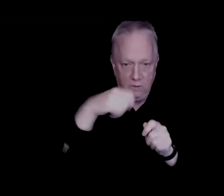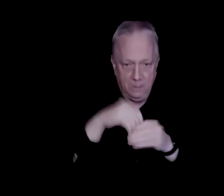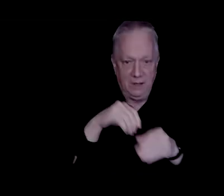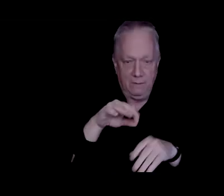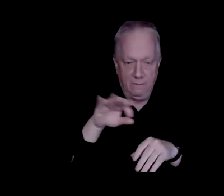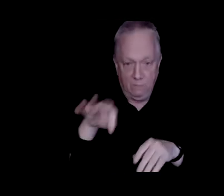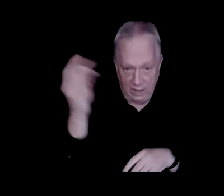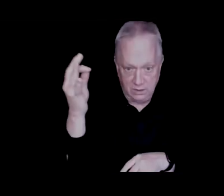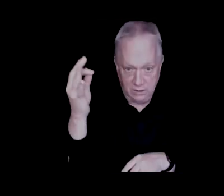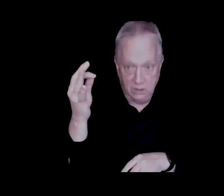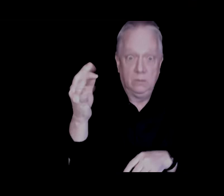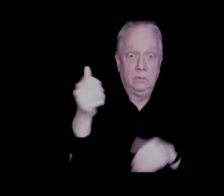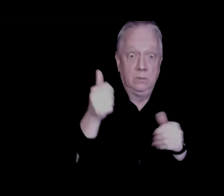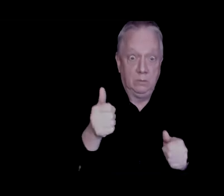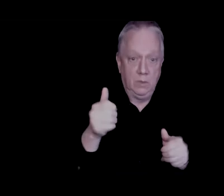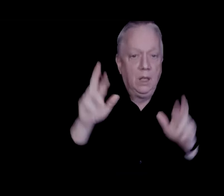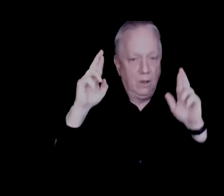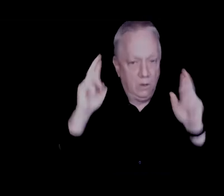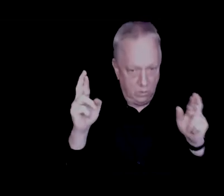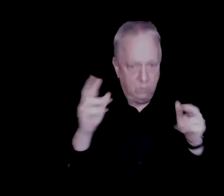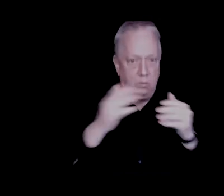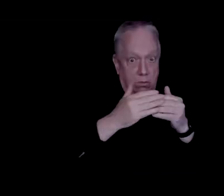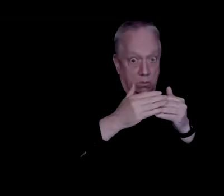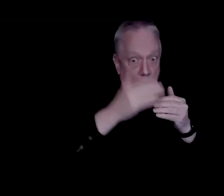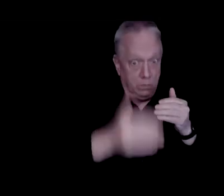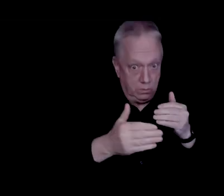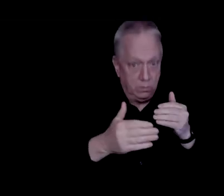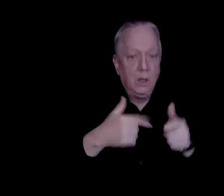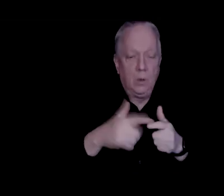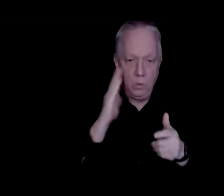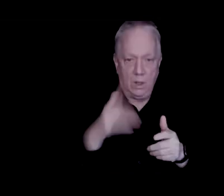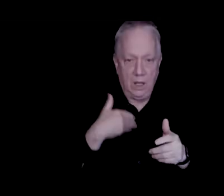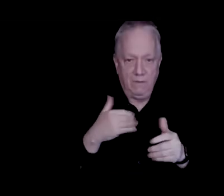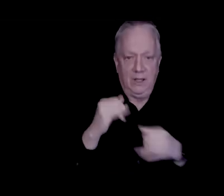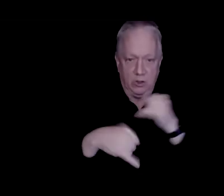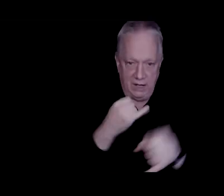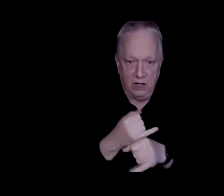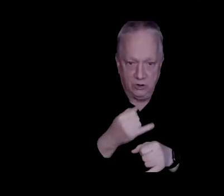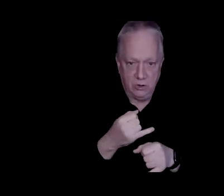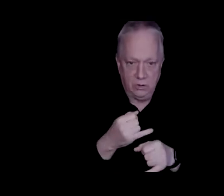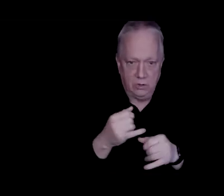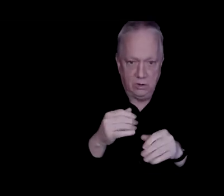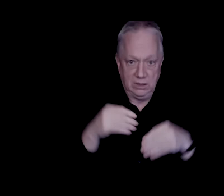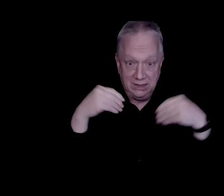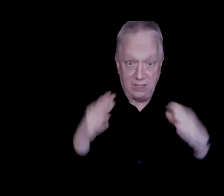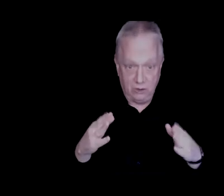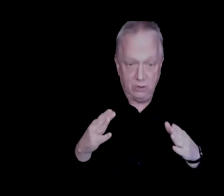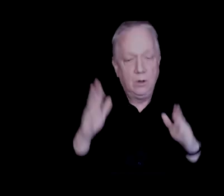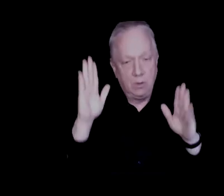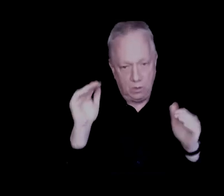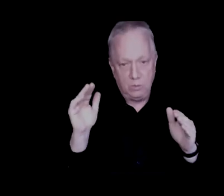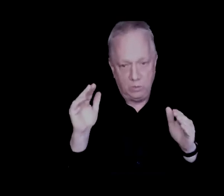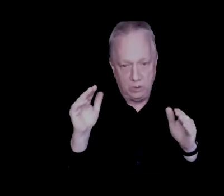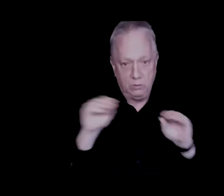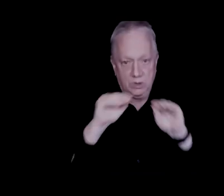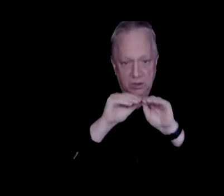see? And I hope after that, we have an international seller, and we hope to release